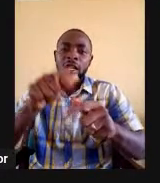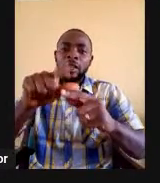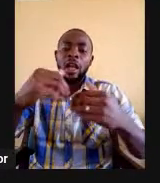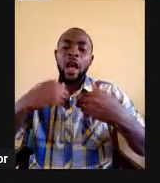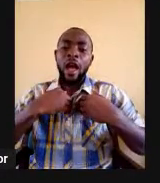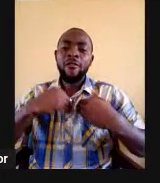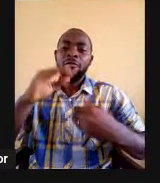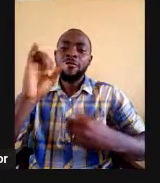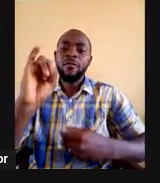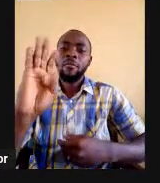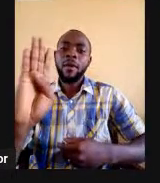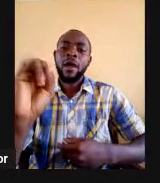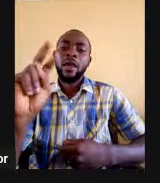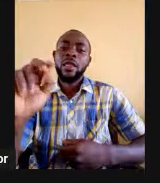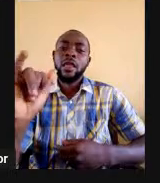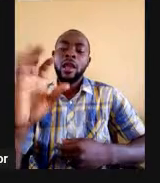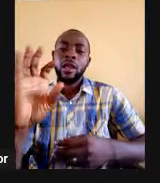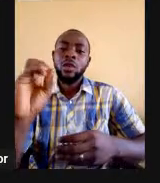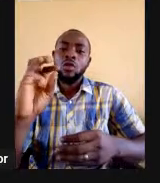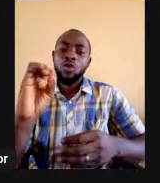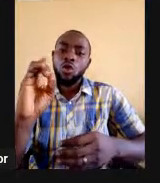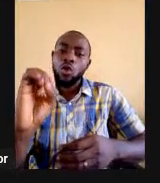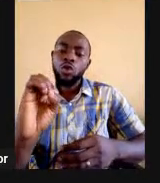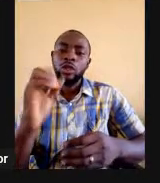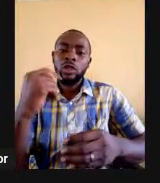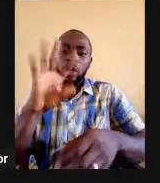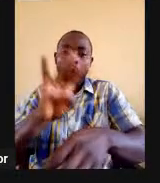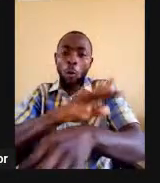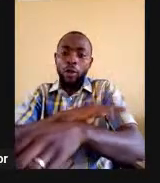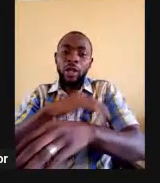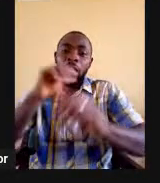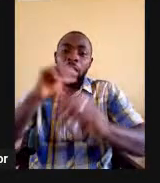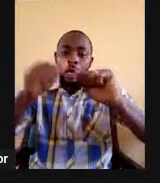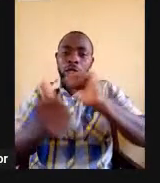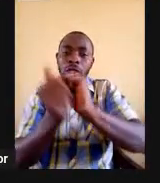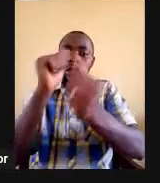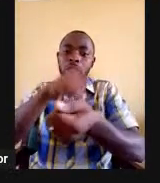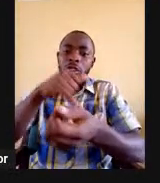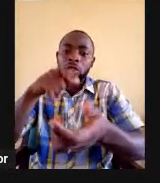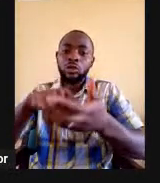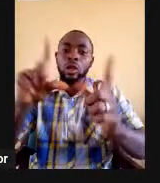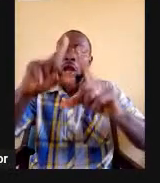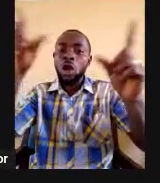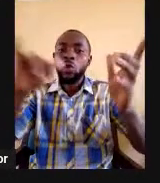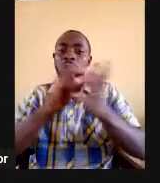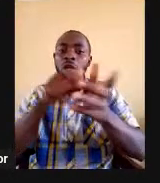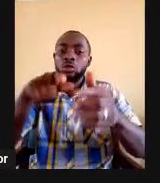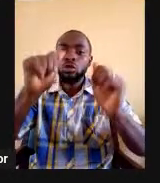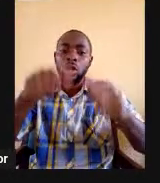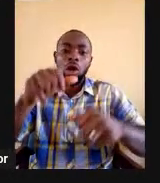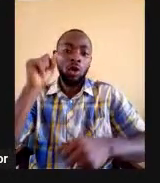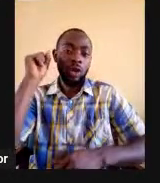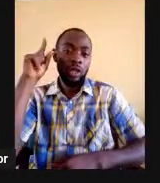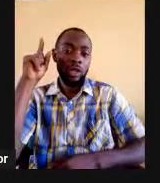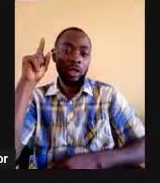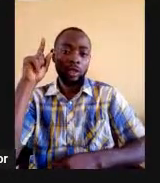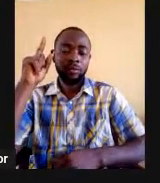convert it to a language that it can understand. Is that okay? Um, the next slide,